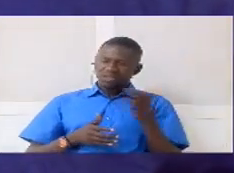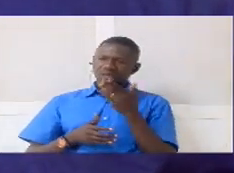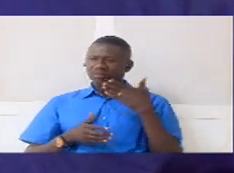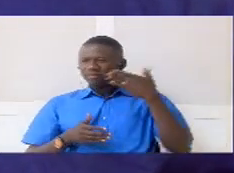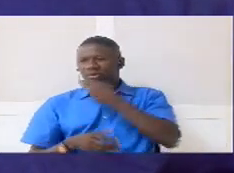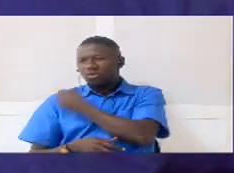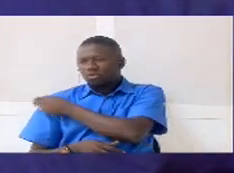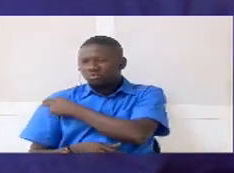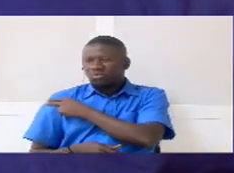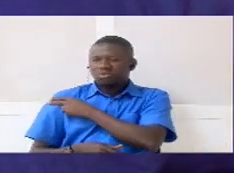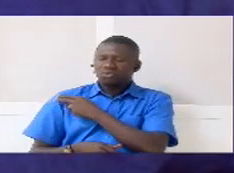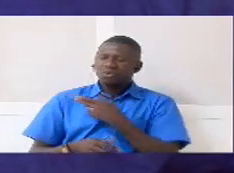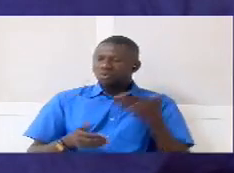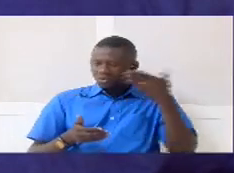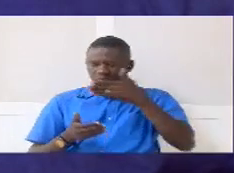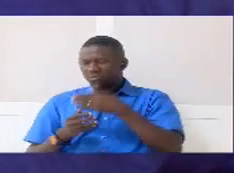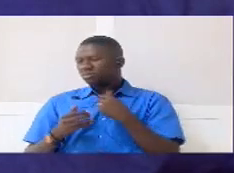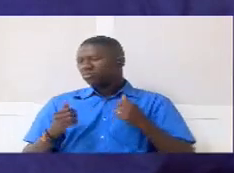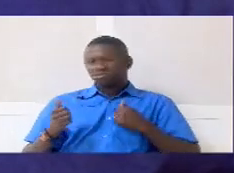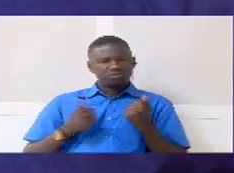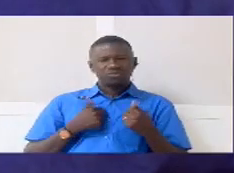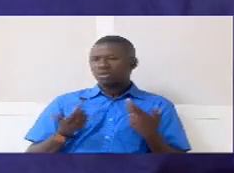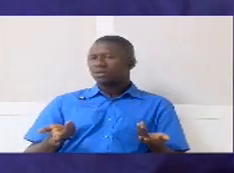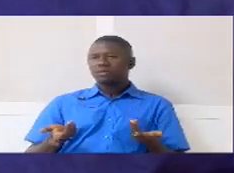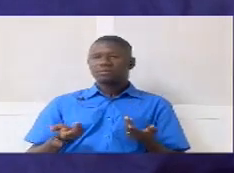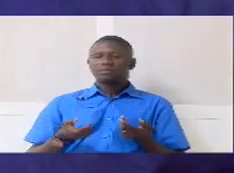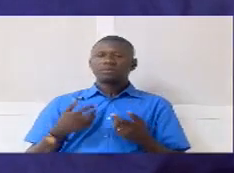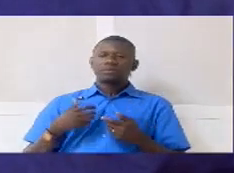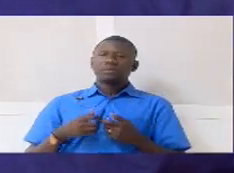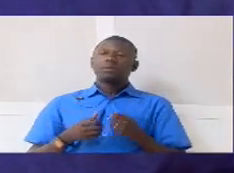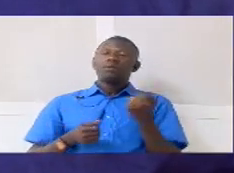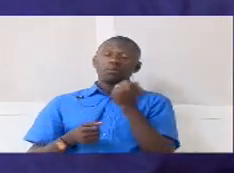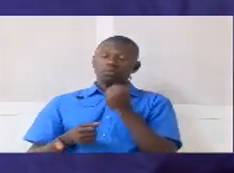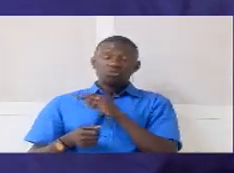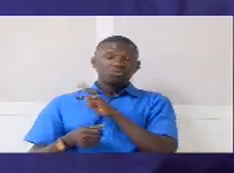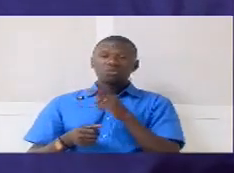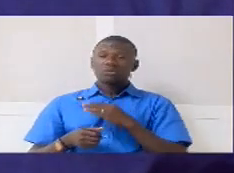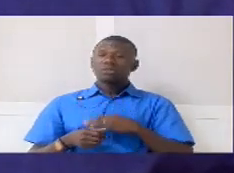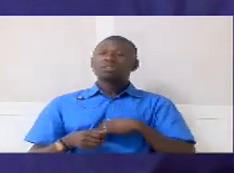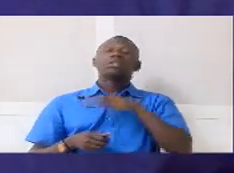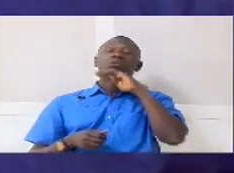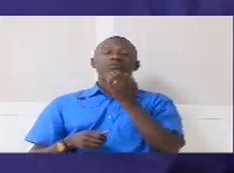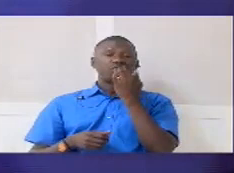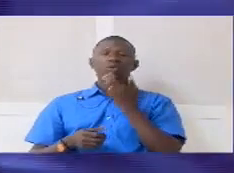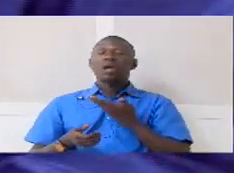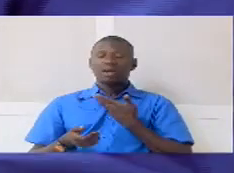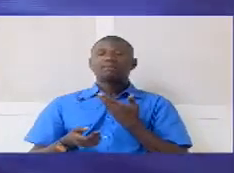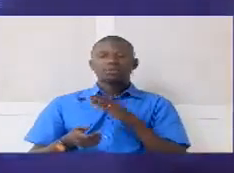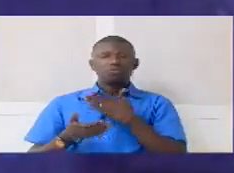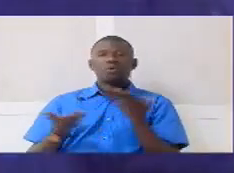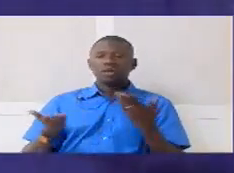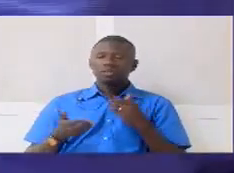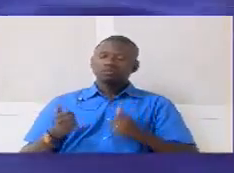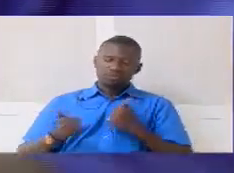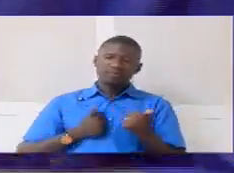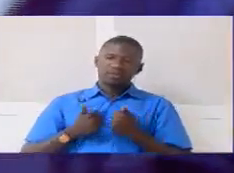ta hopital to tanina fay ka bata ñaka lekka moy indi lolou de man ci lima gis ako atela jero da men jowla min do